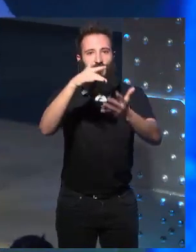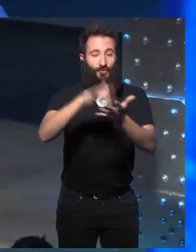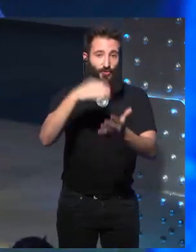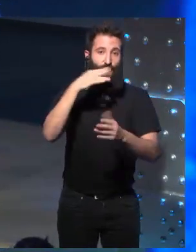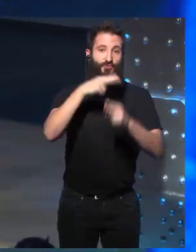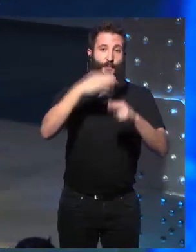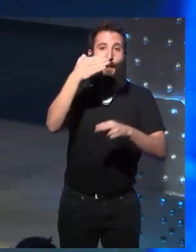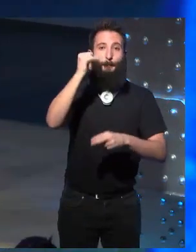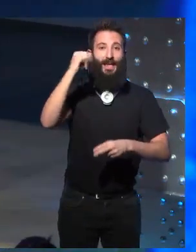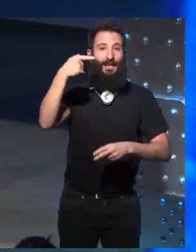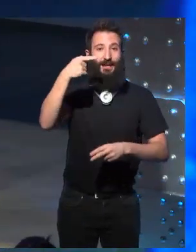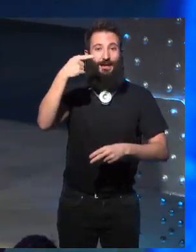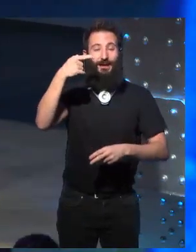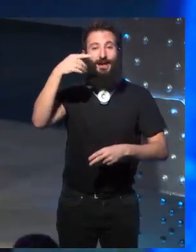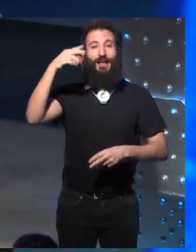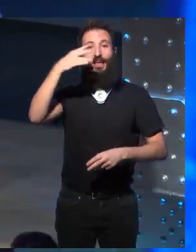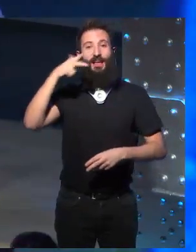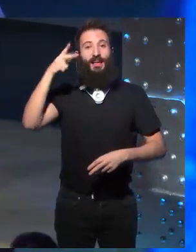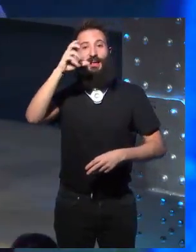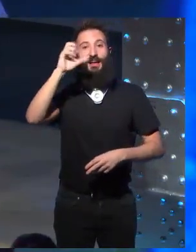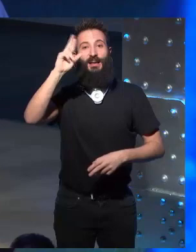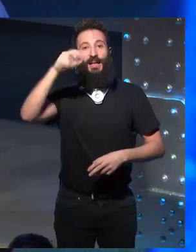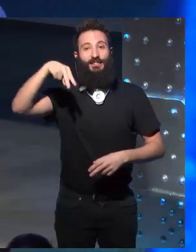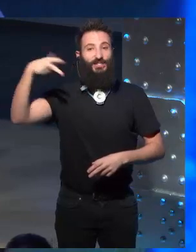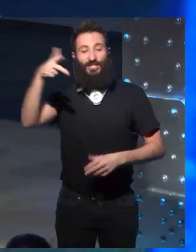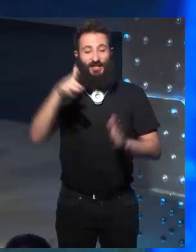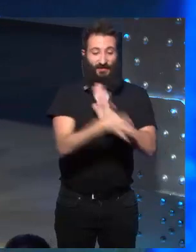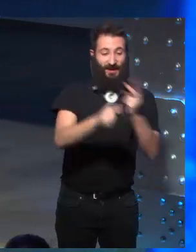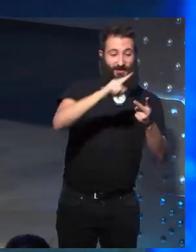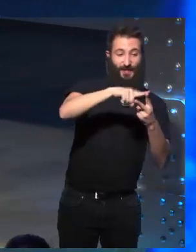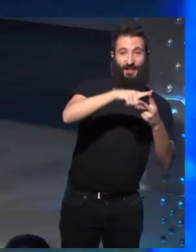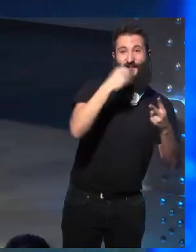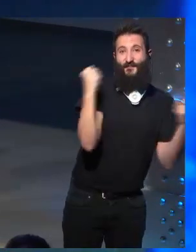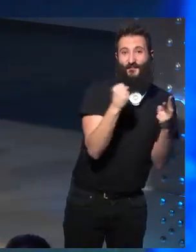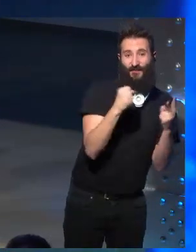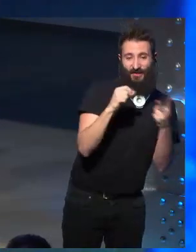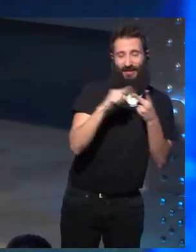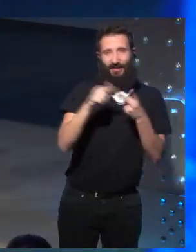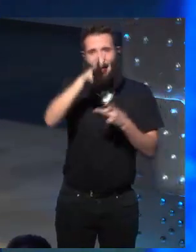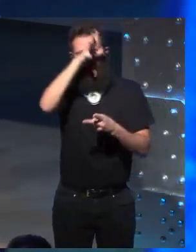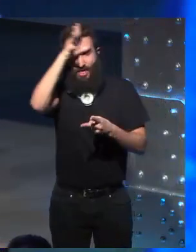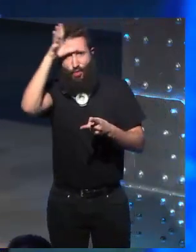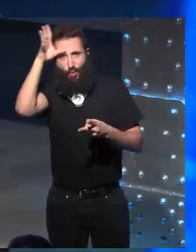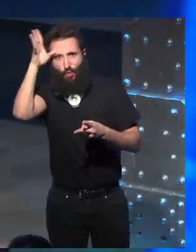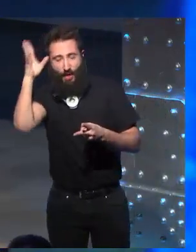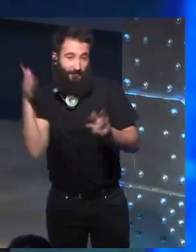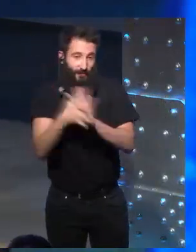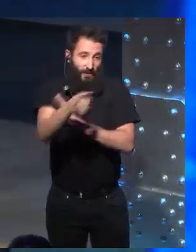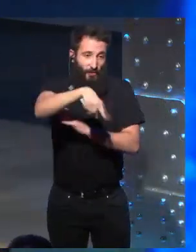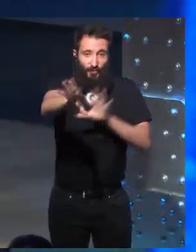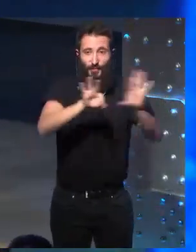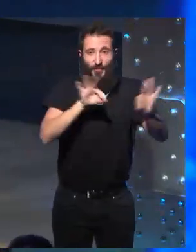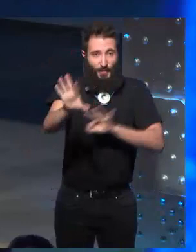this case you die of heat. So pick your preferred one. The thing is, in 1990, and